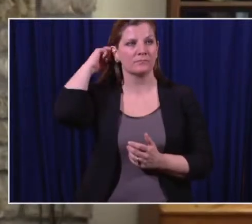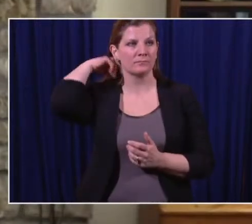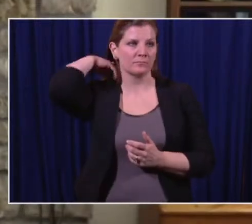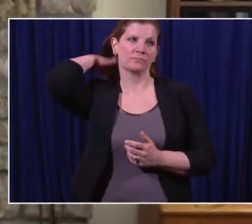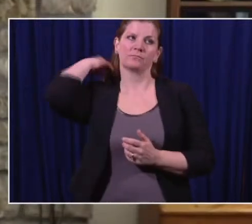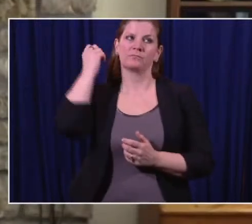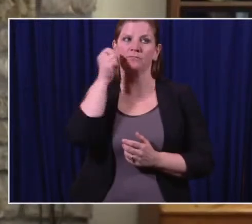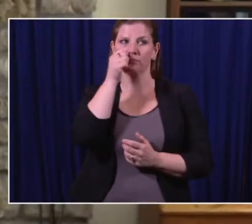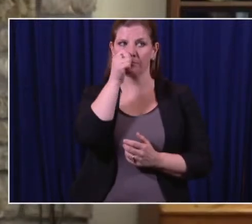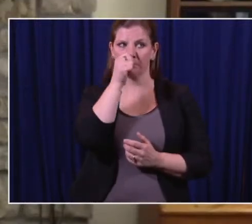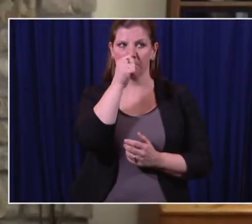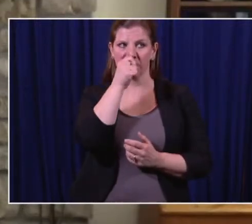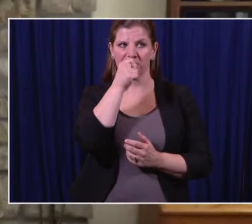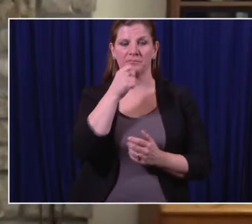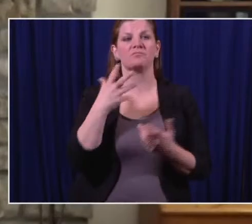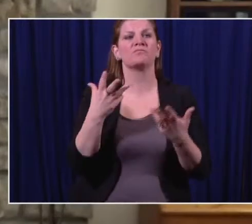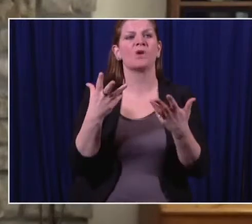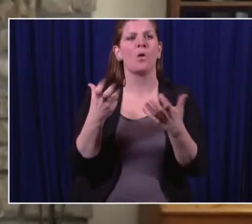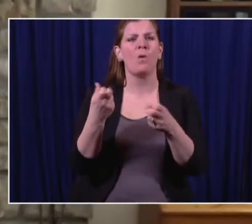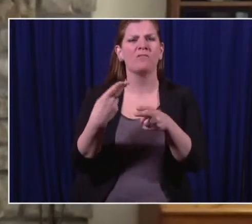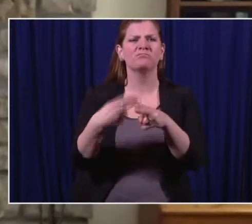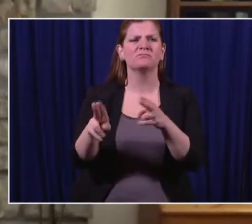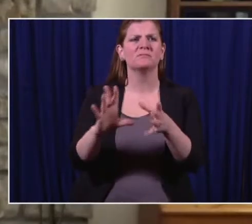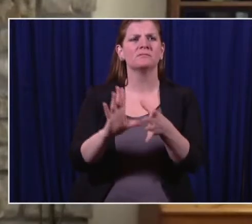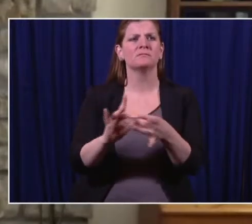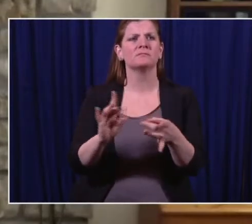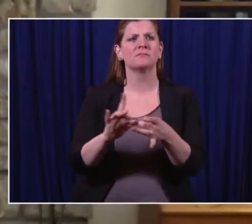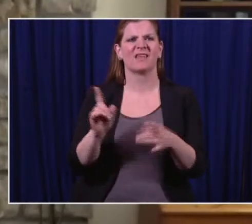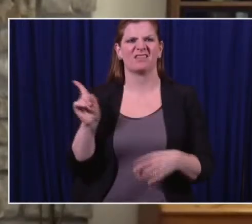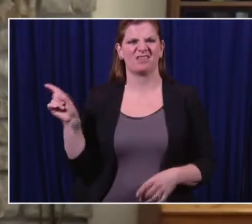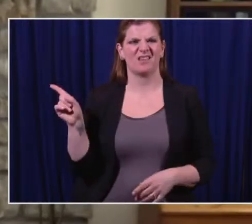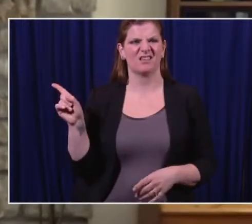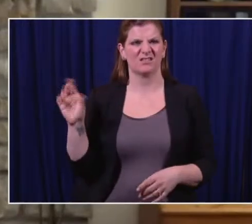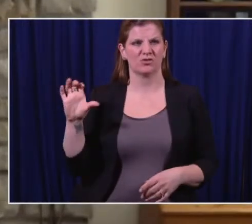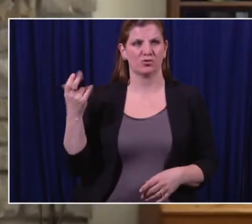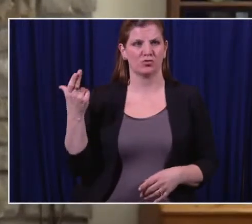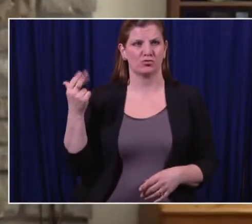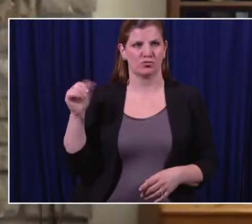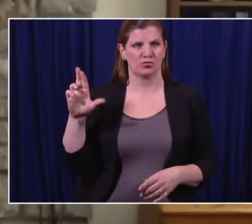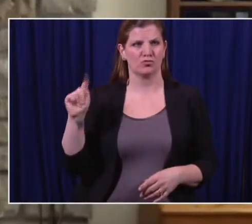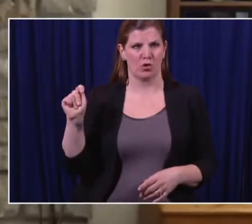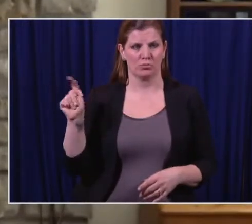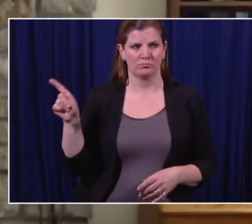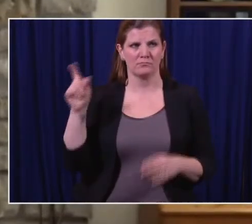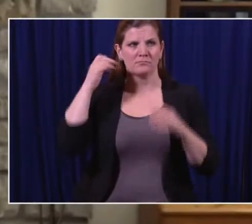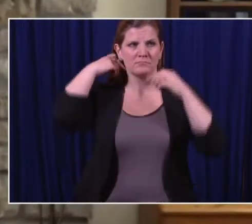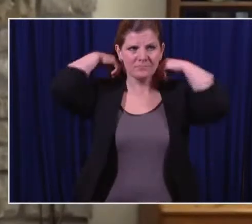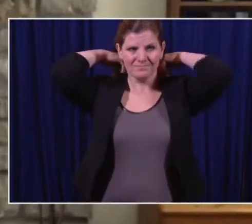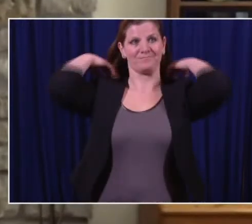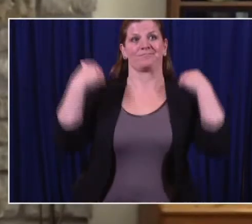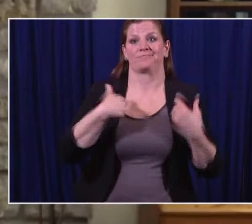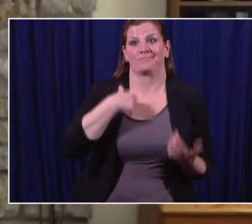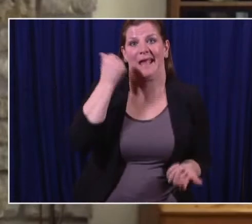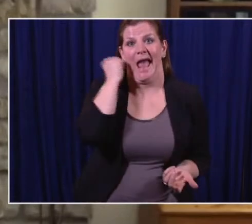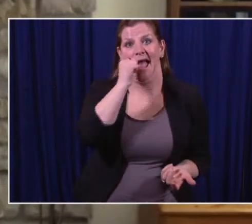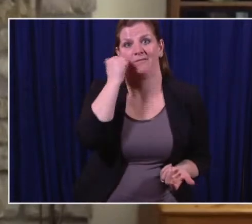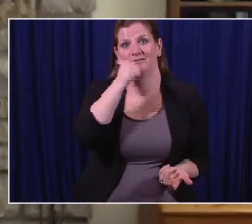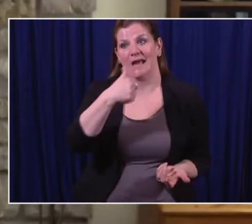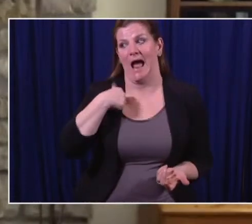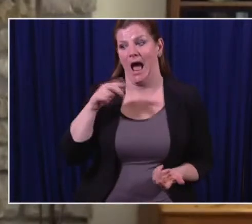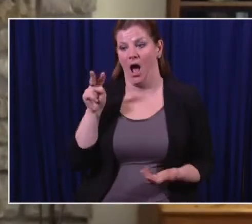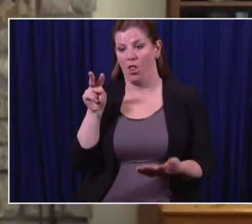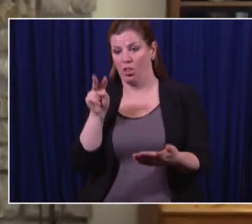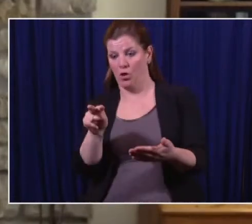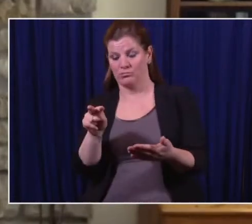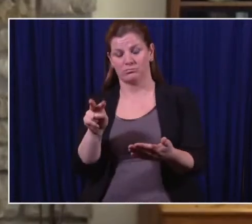So I want to talk for a moment about this chart. And this chart, I look at it every day. It's the first thing actually